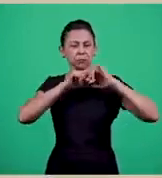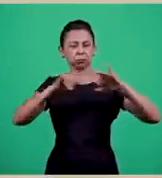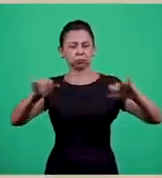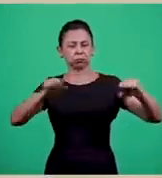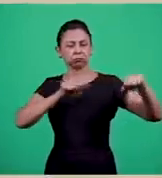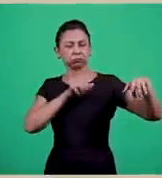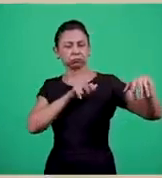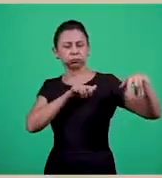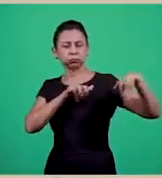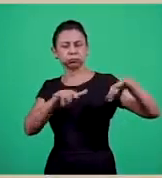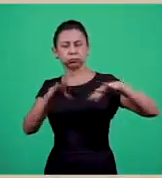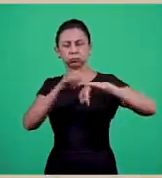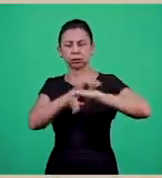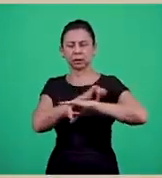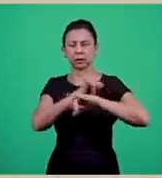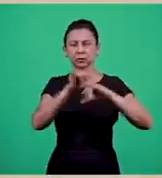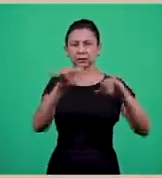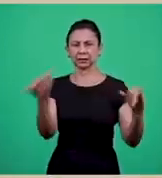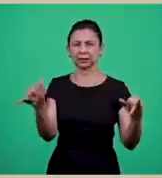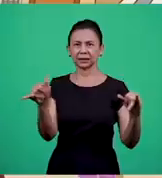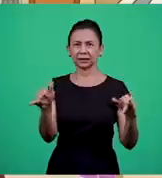You will go out and announce